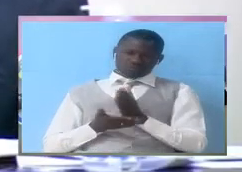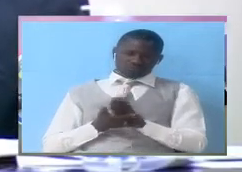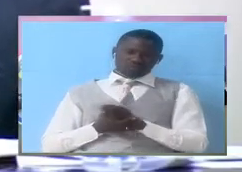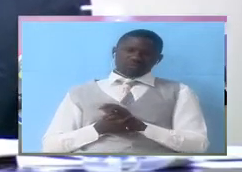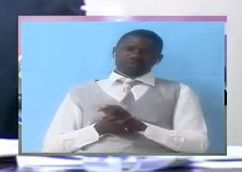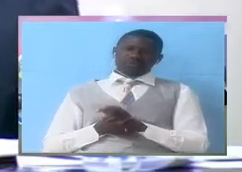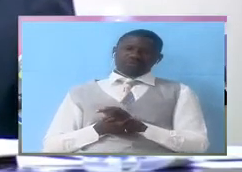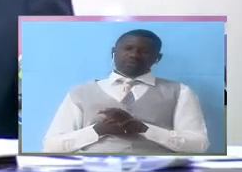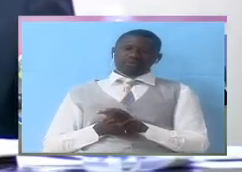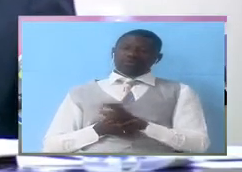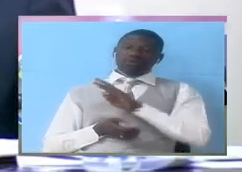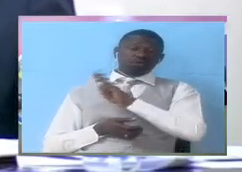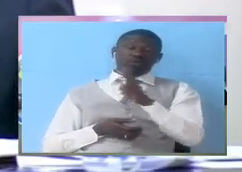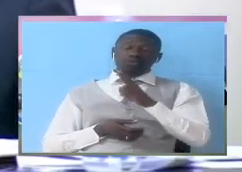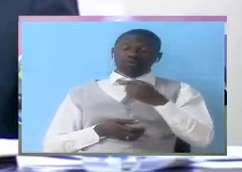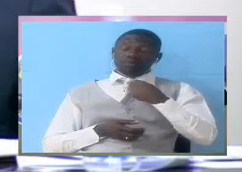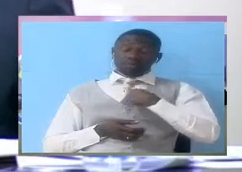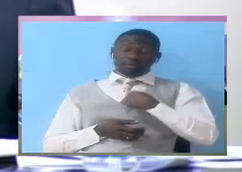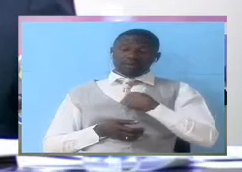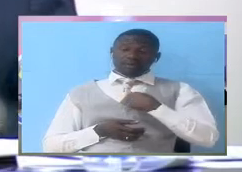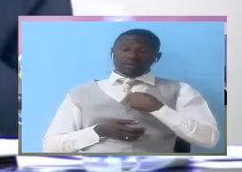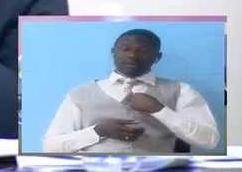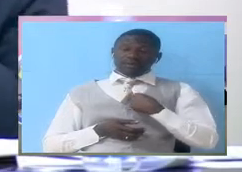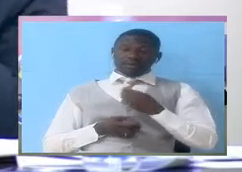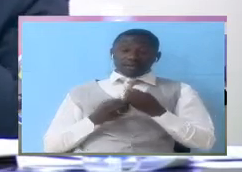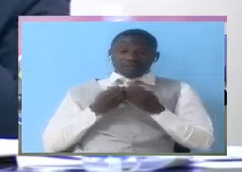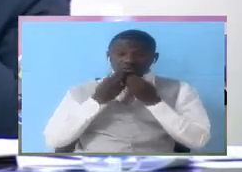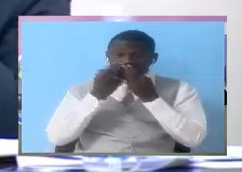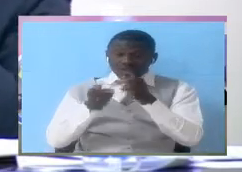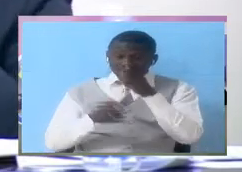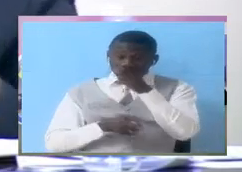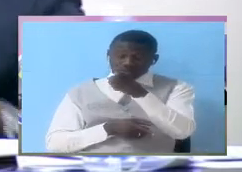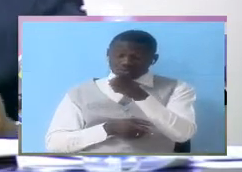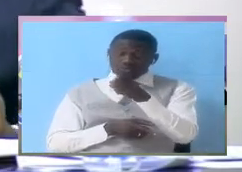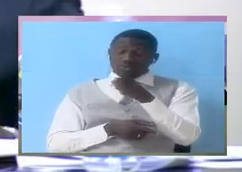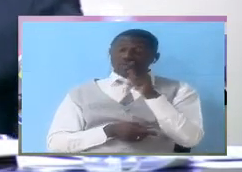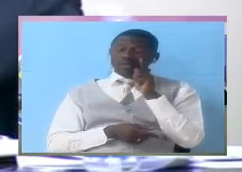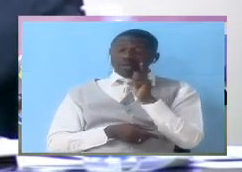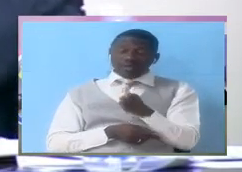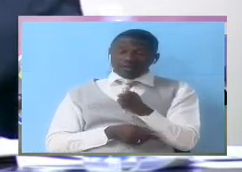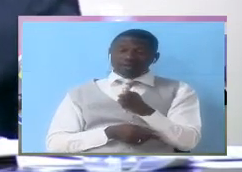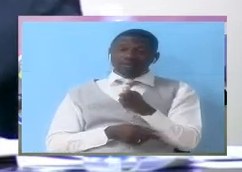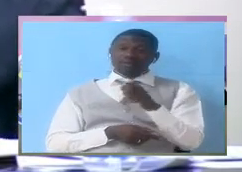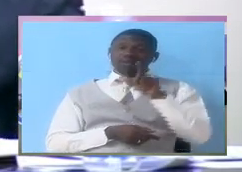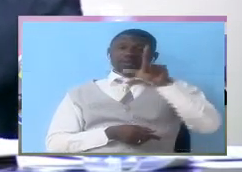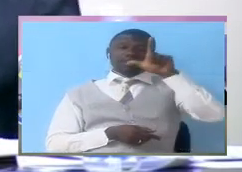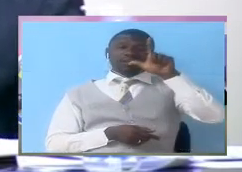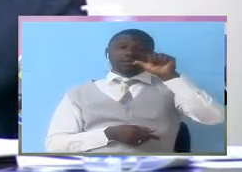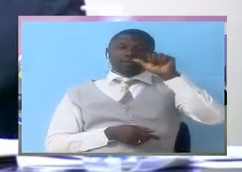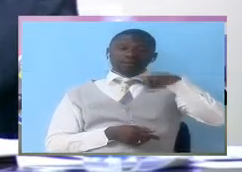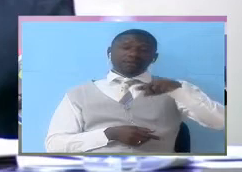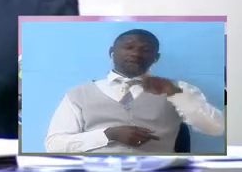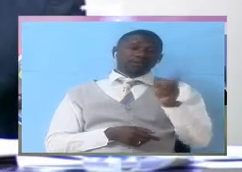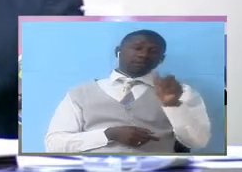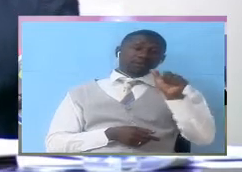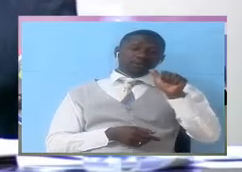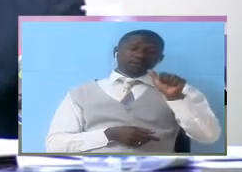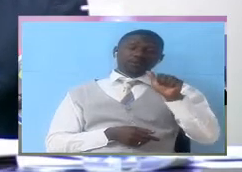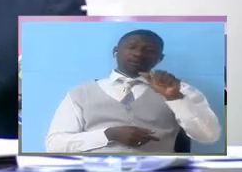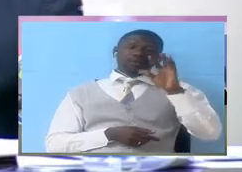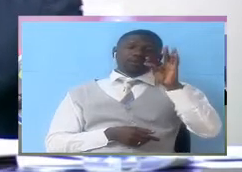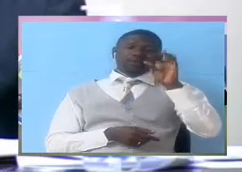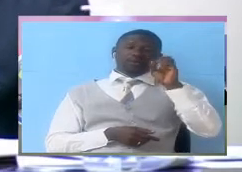counsel who is suggesting to you that Langtombong was a